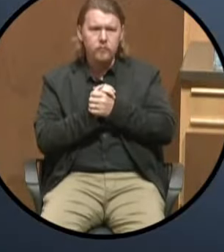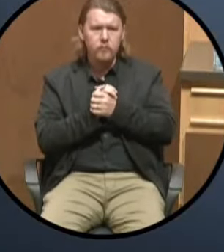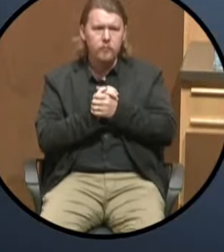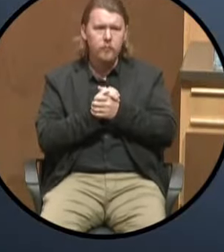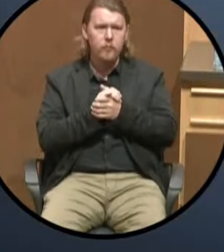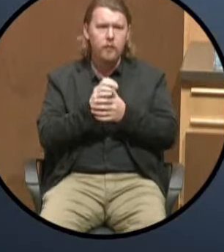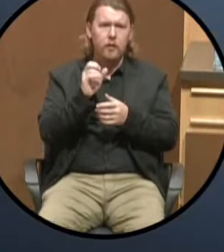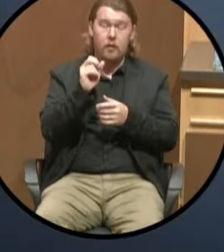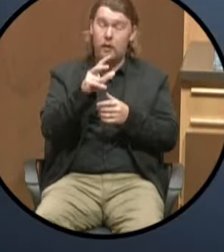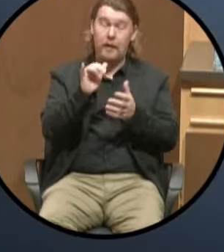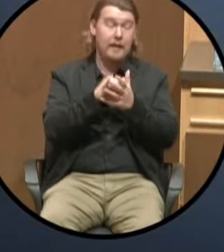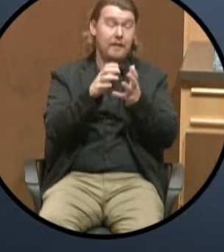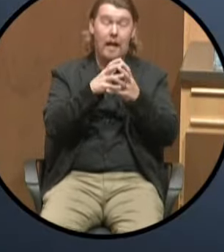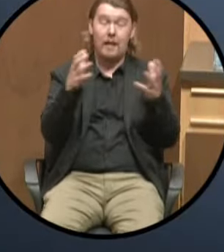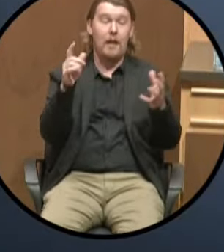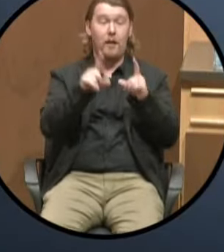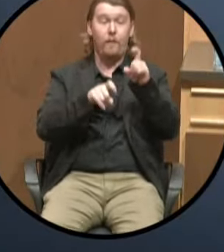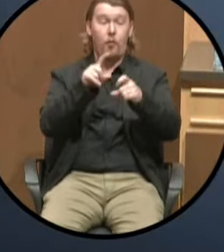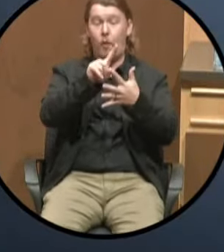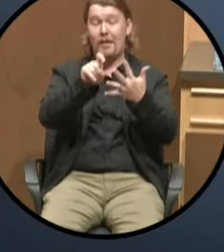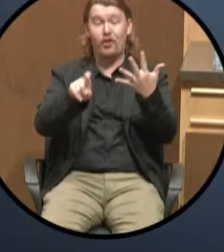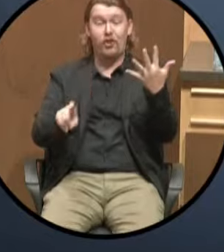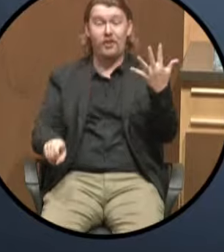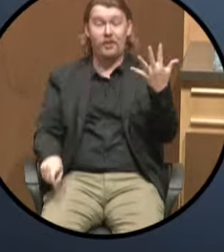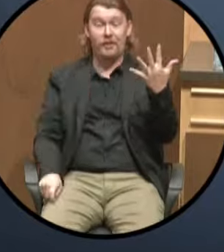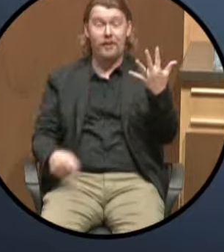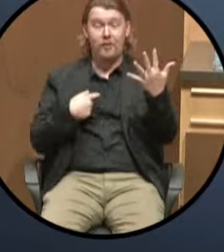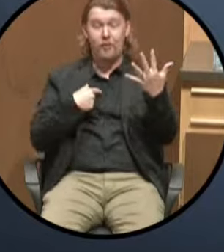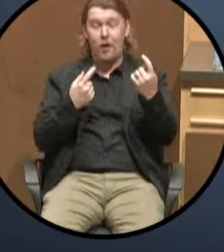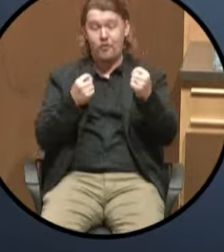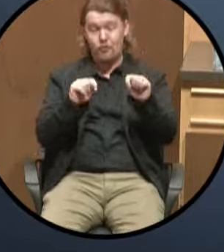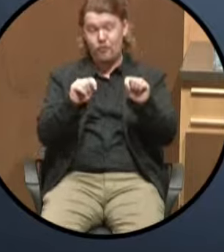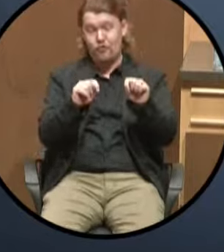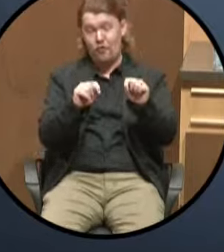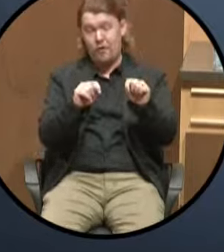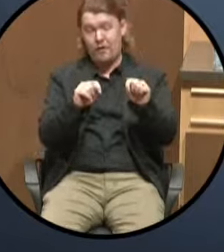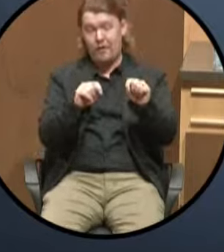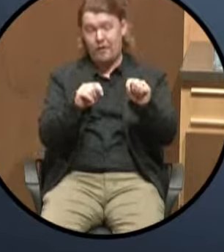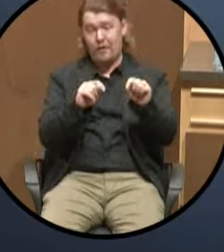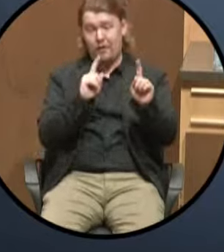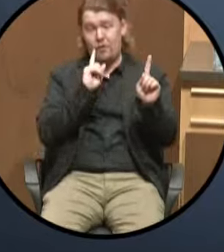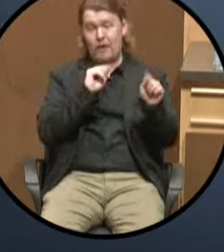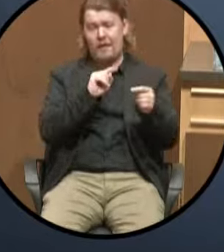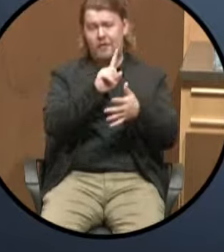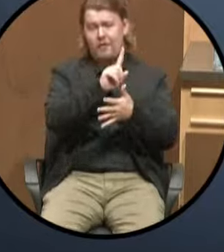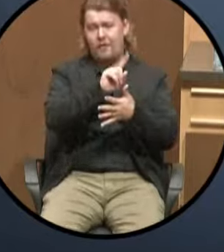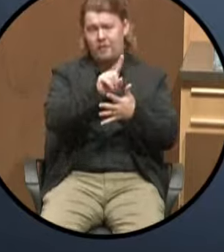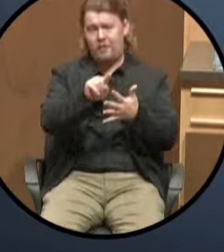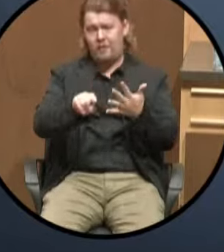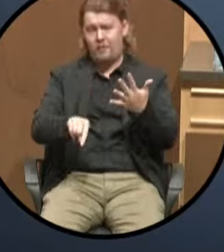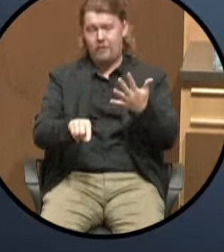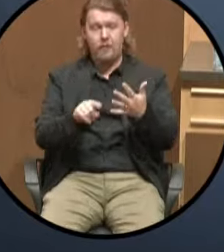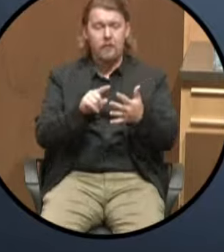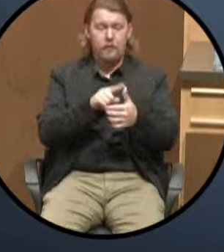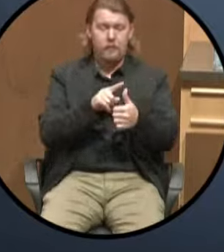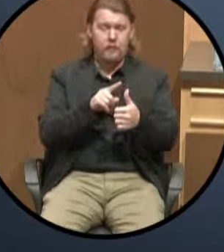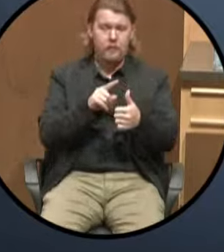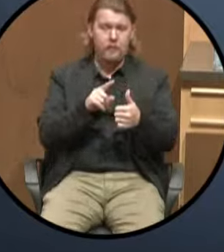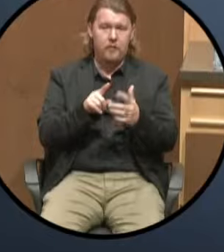so that's a whole lot of questions there. So I'm going to try and just go down all of them one at a time. I'll start